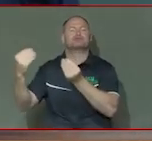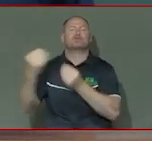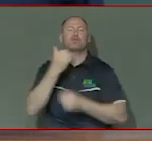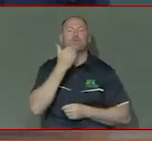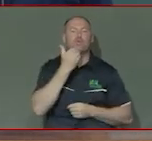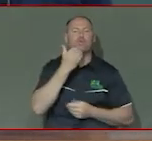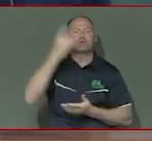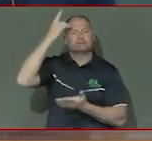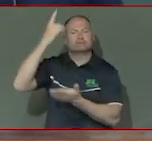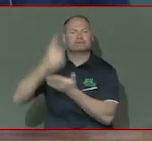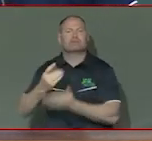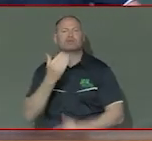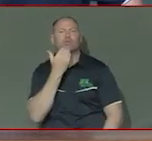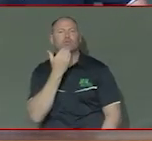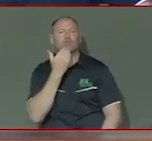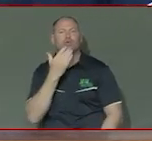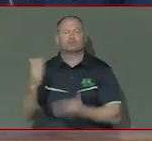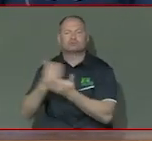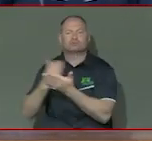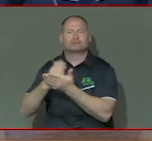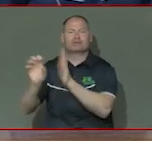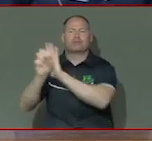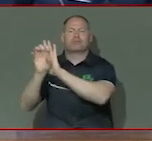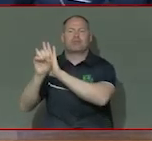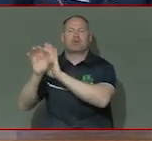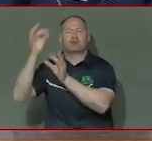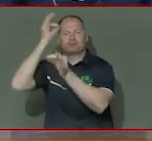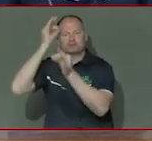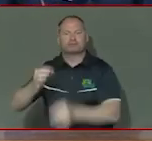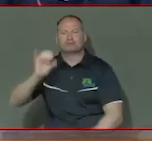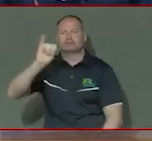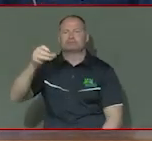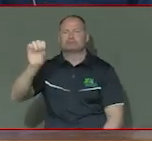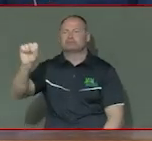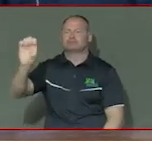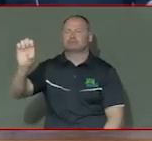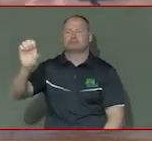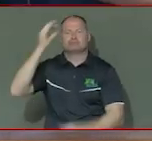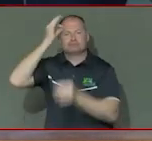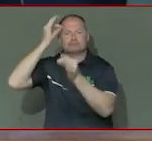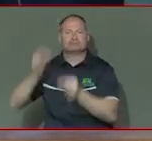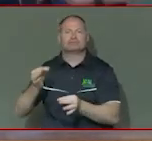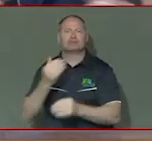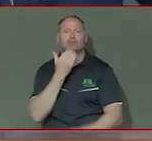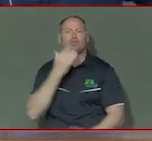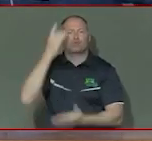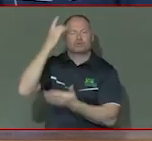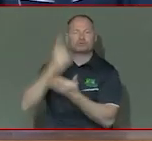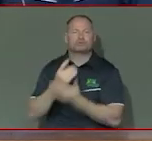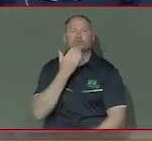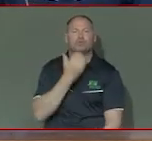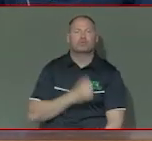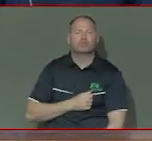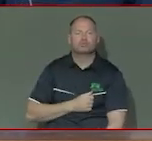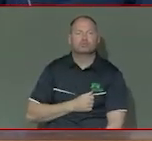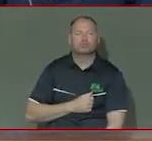determines the price of the shares on the market, on the JSE? What determines the price of anything in the world?